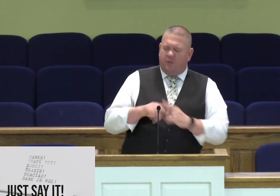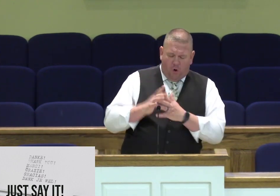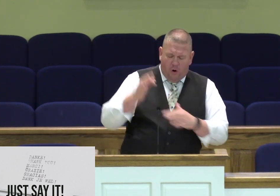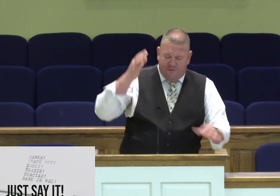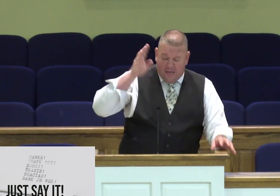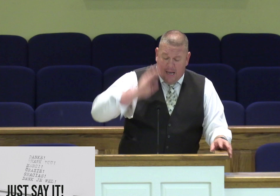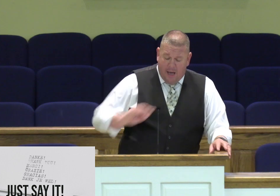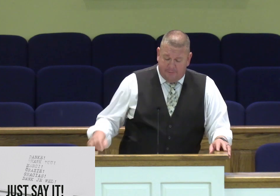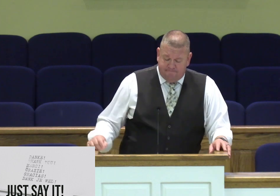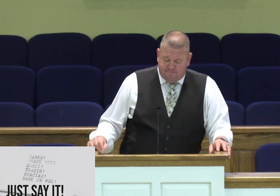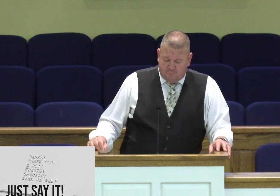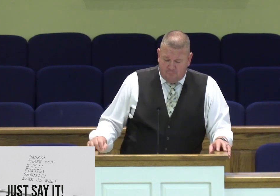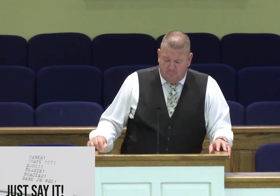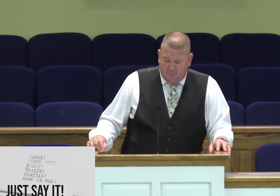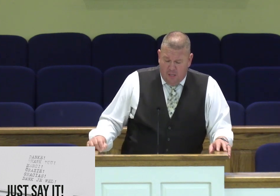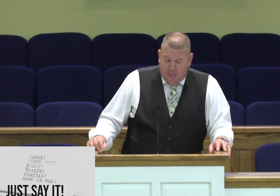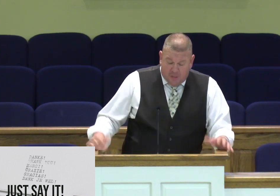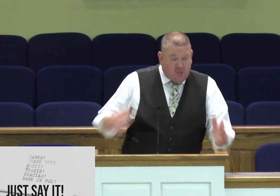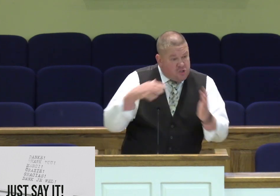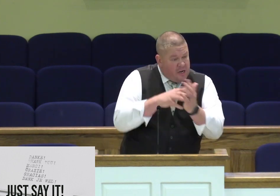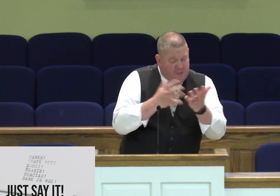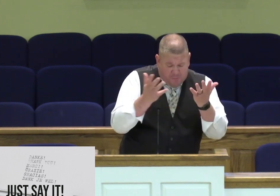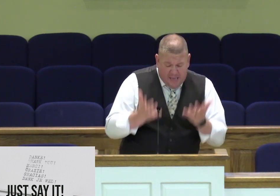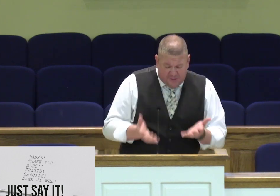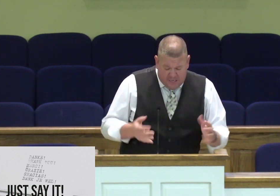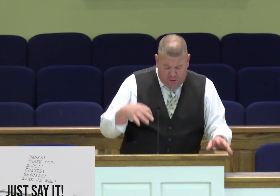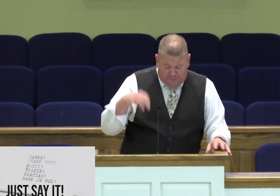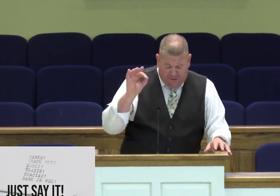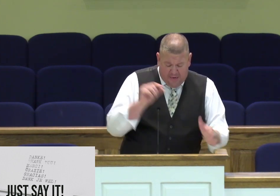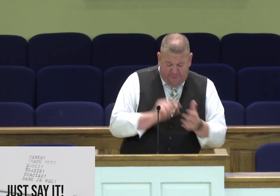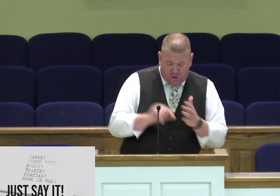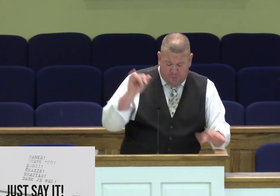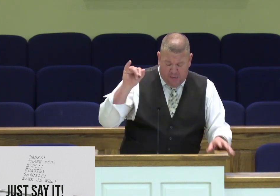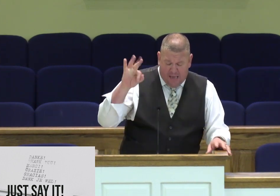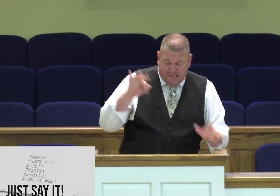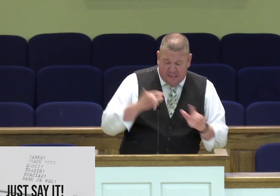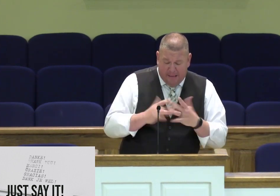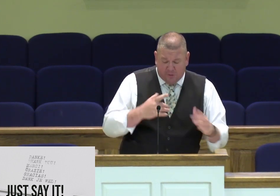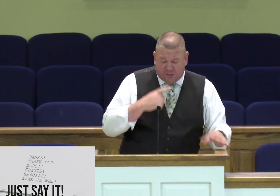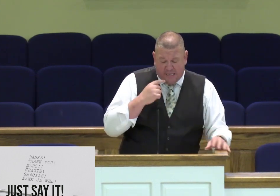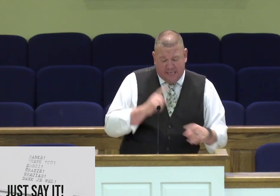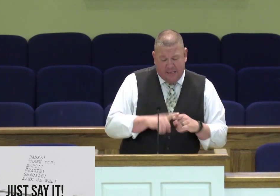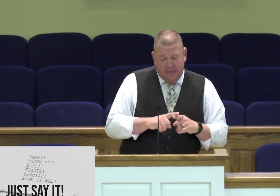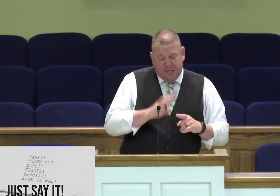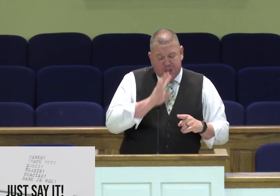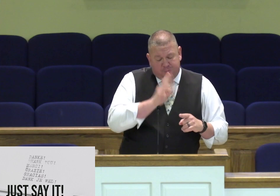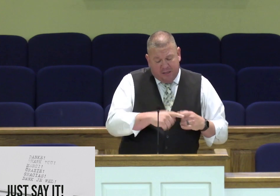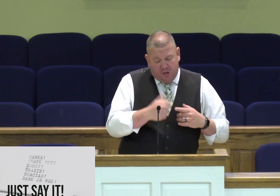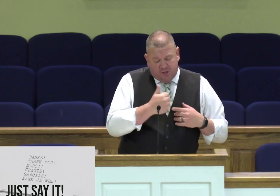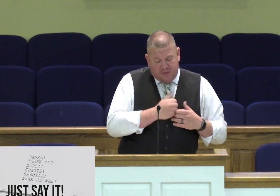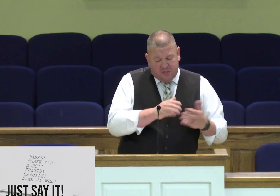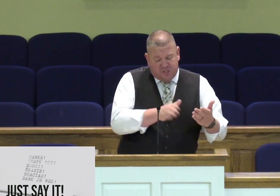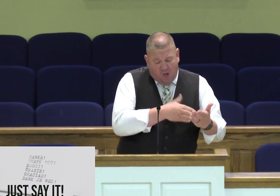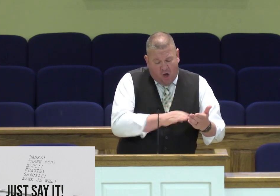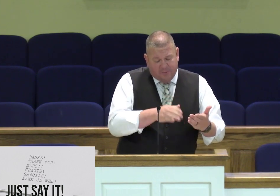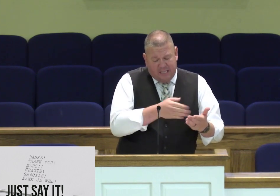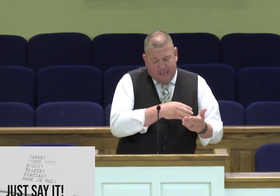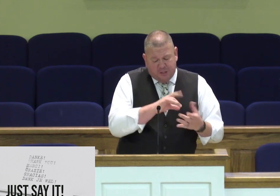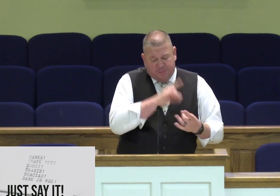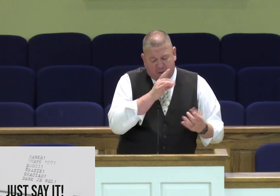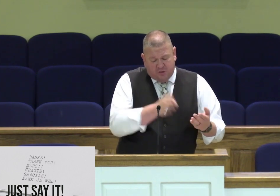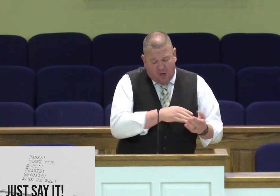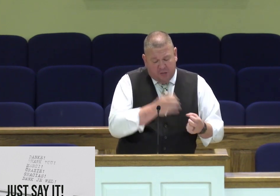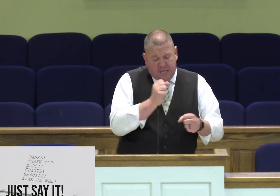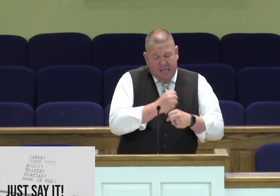to the glory of God. So as you study this passage out, you find in verse number 19, the Bible says that speaking yourselves in psalms and